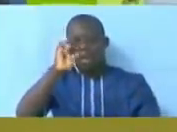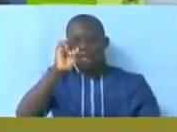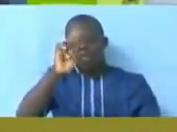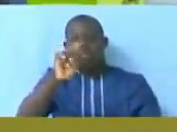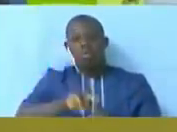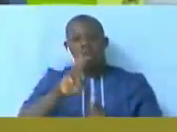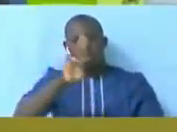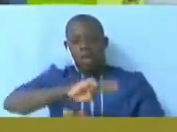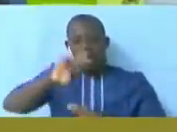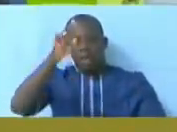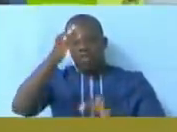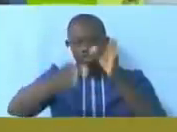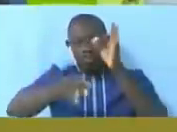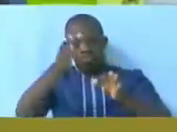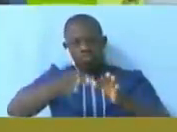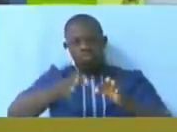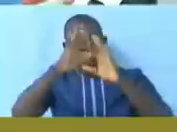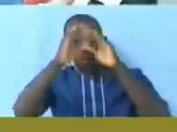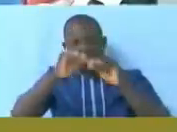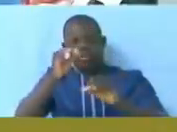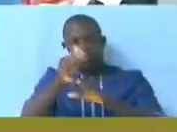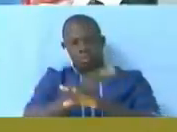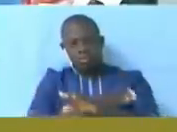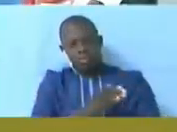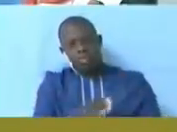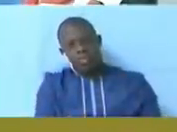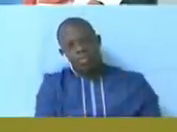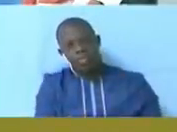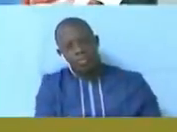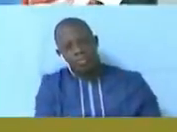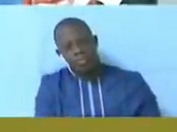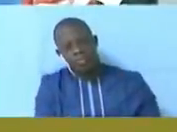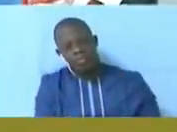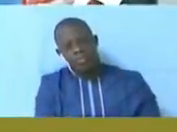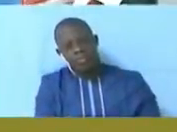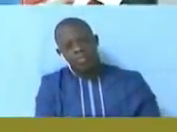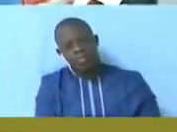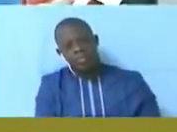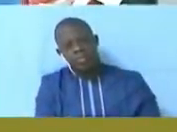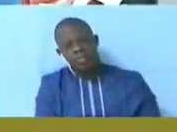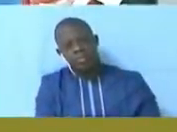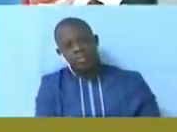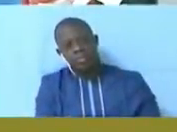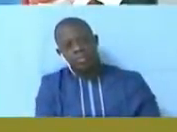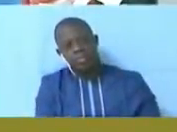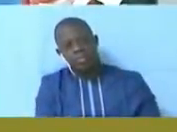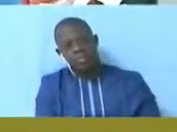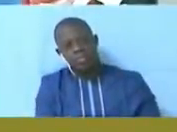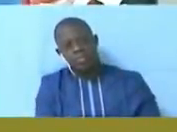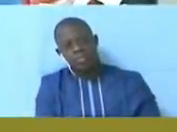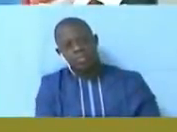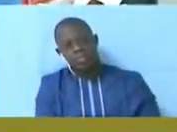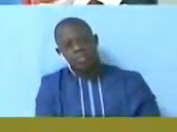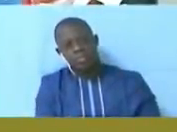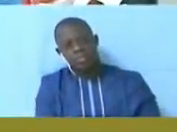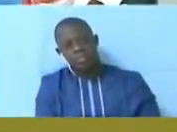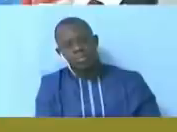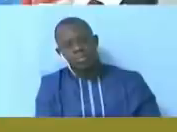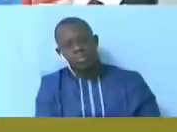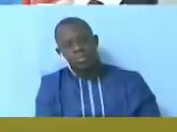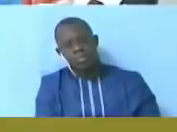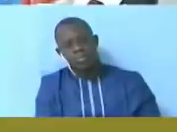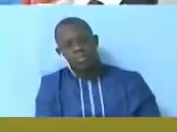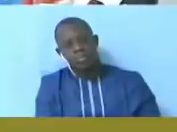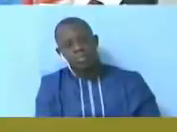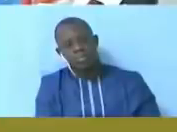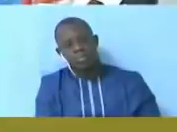Aliou Diop ye fana High Court jamfa jawo kito la koto. Were there any things that stood out during the